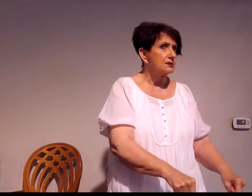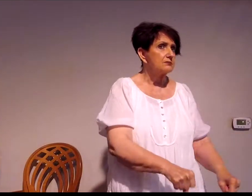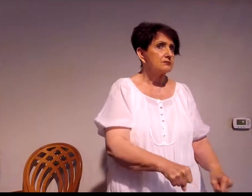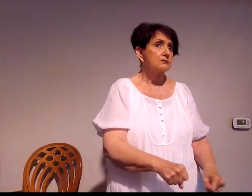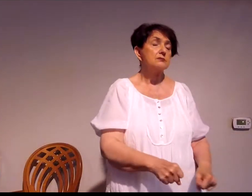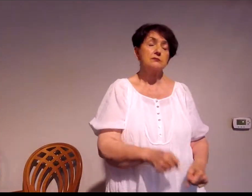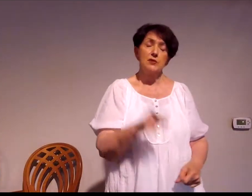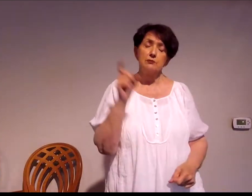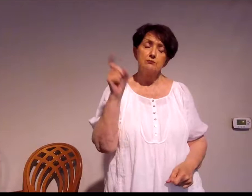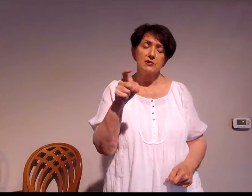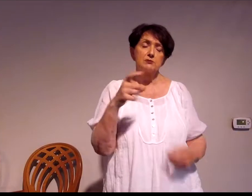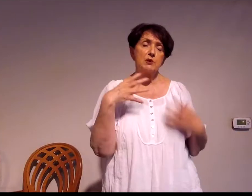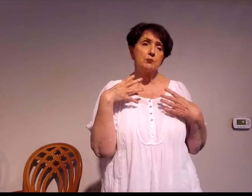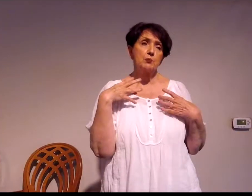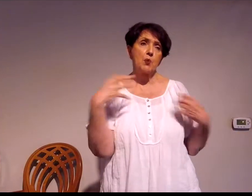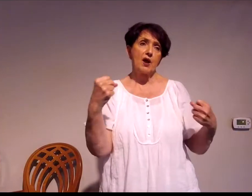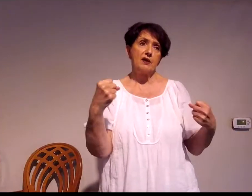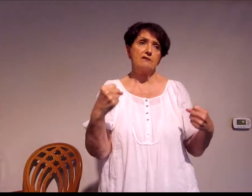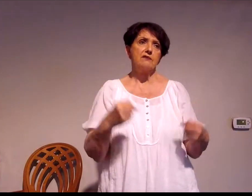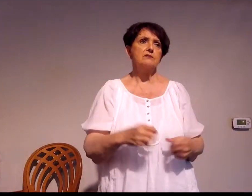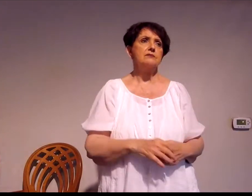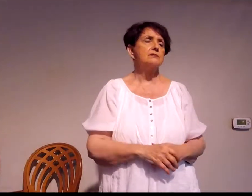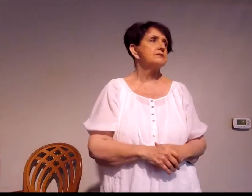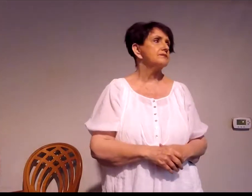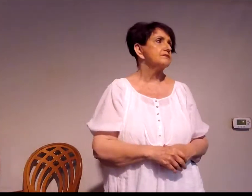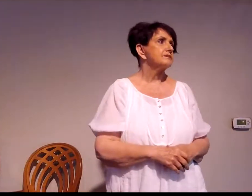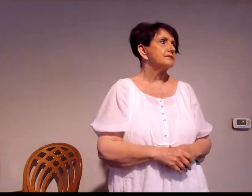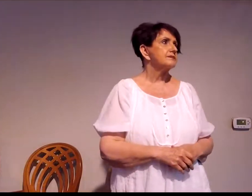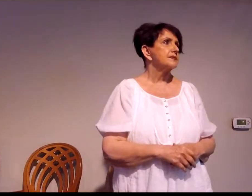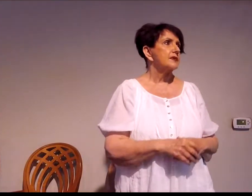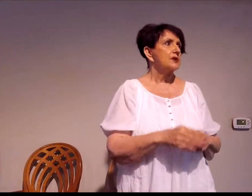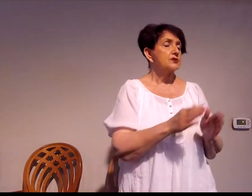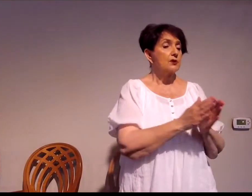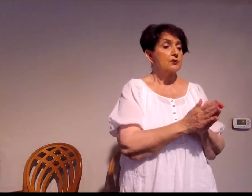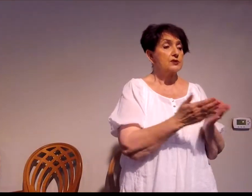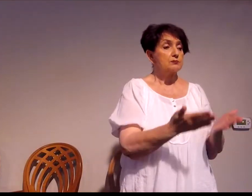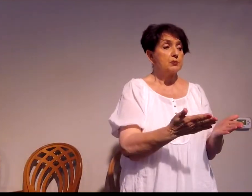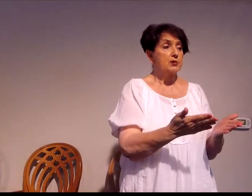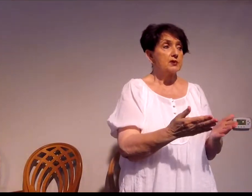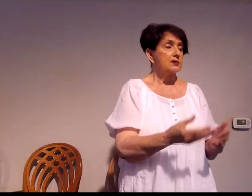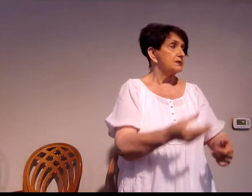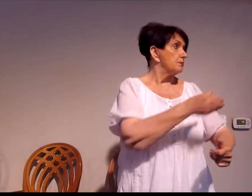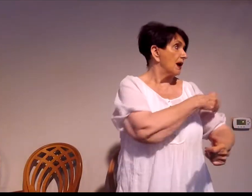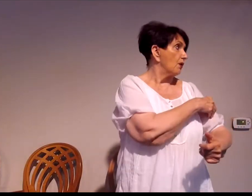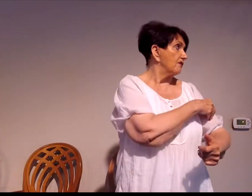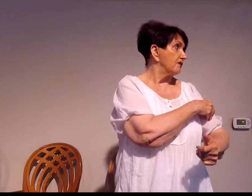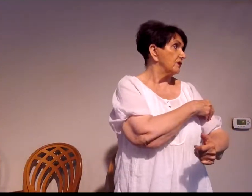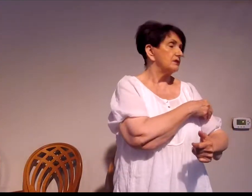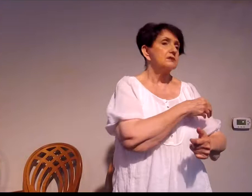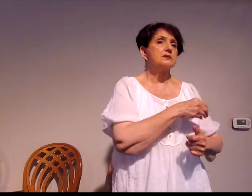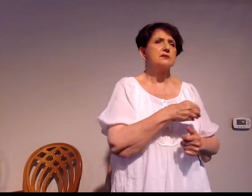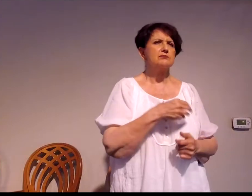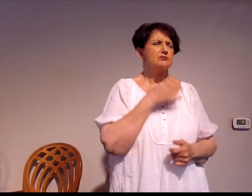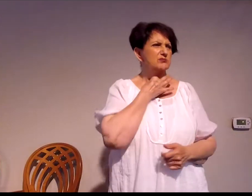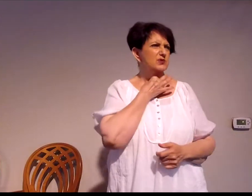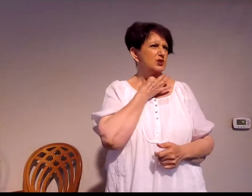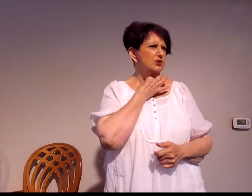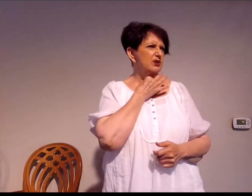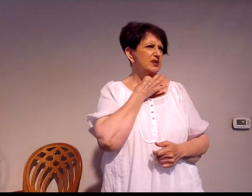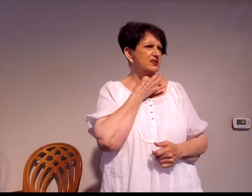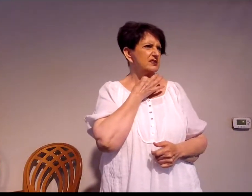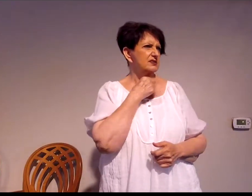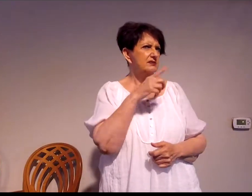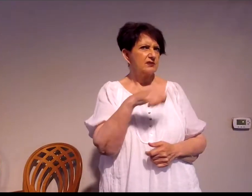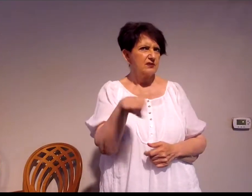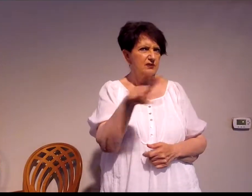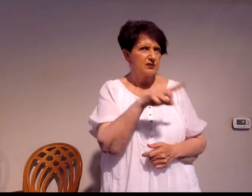person to do that. So, this book is so powerful. I'm curious of all you here,